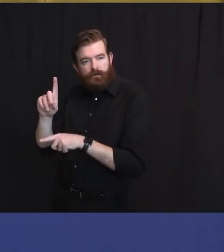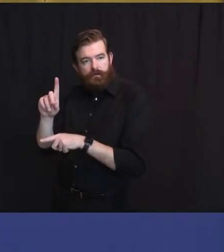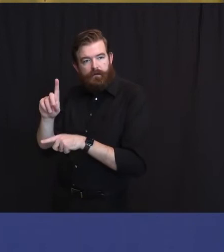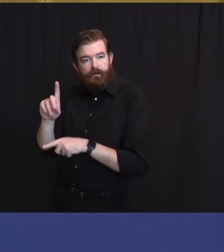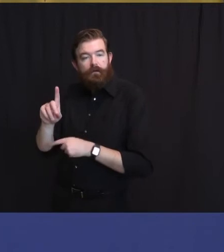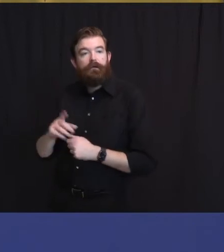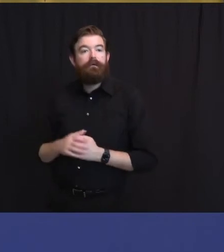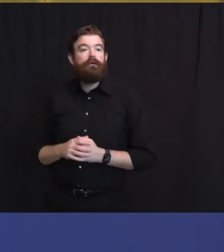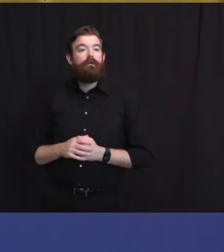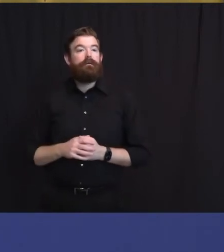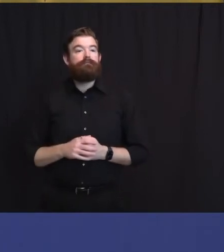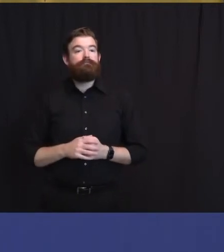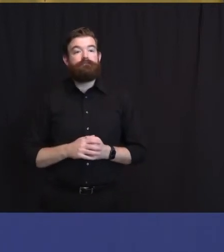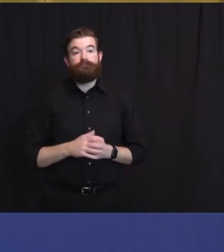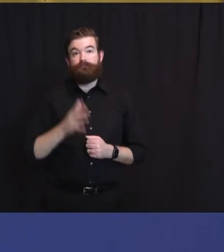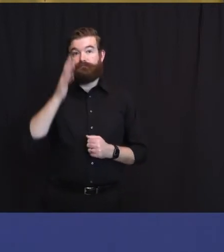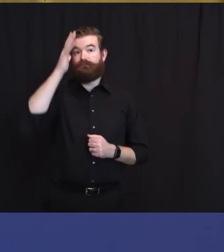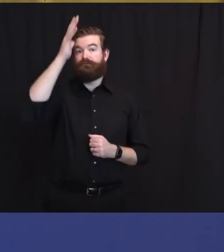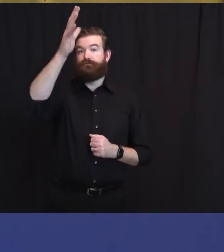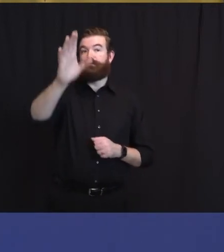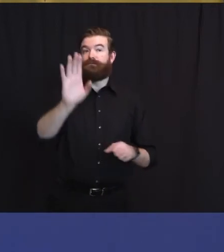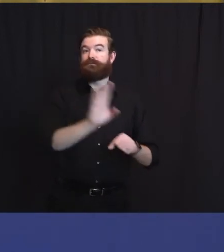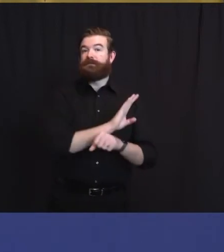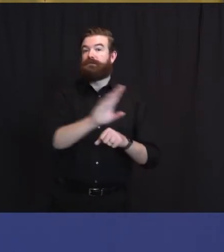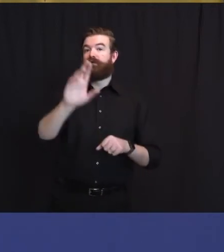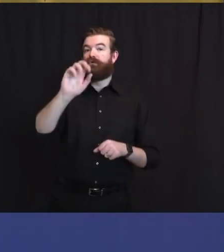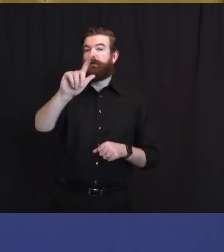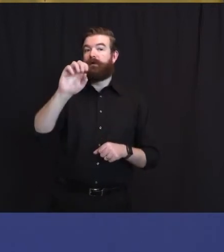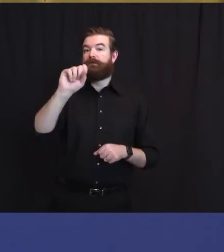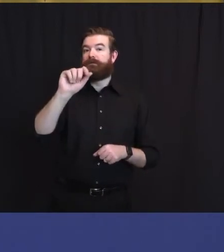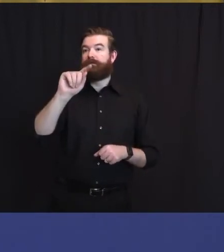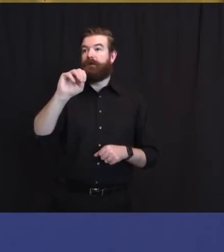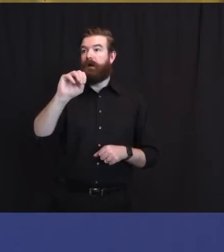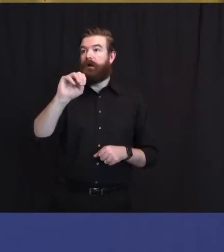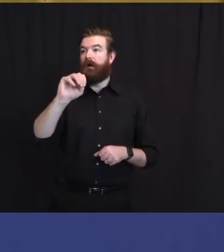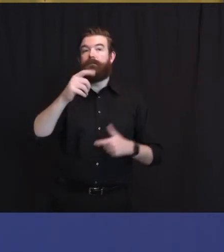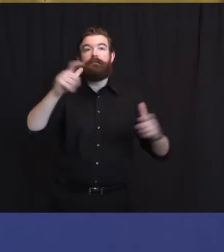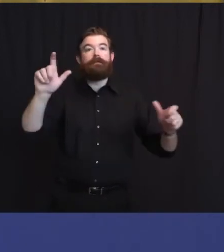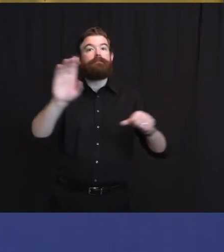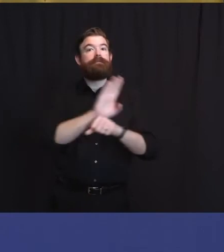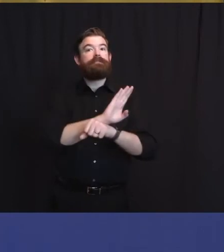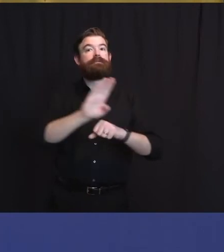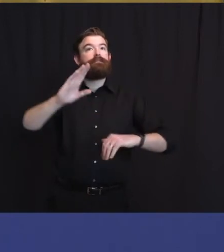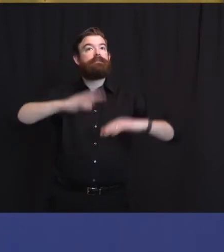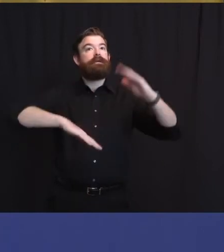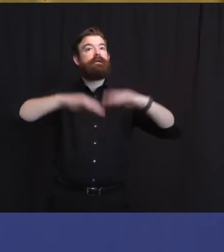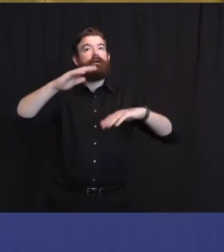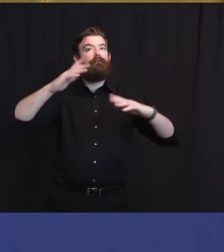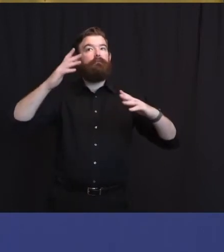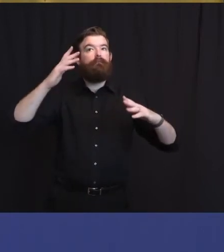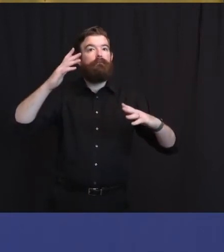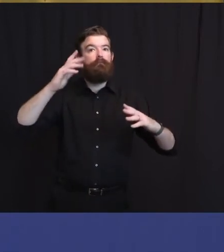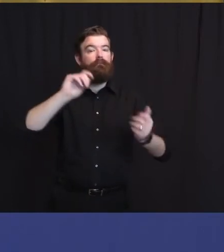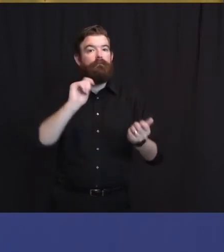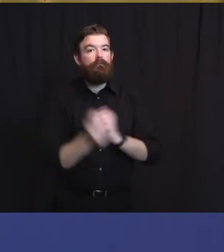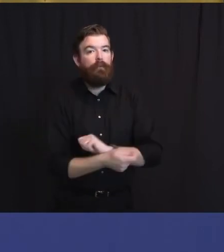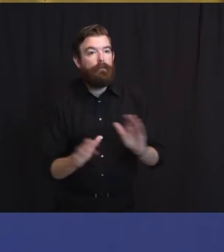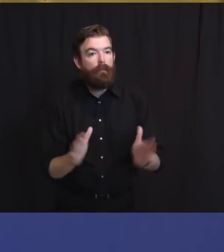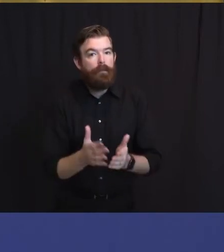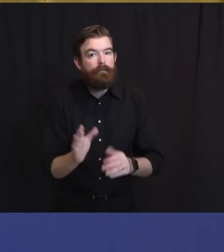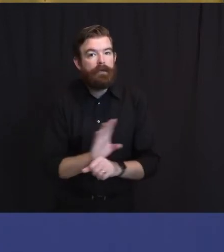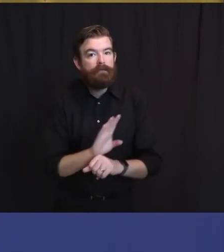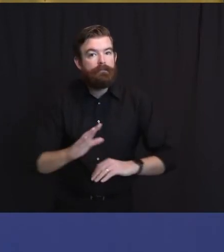disagree with the premise of your question about whether this was yet another business as usual or corporate giveaway. I mean, come on. Everything we asked for is